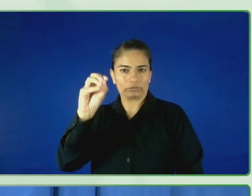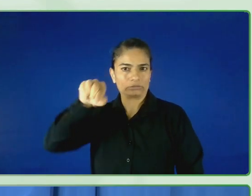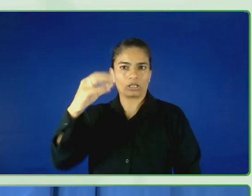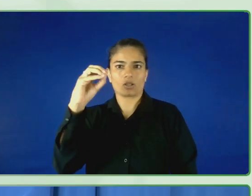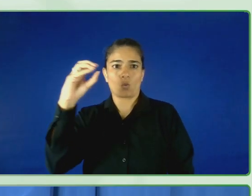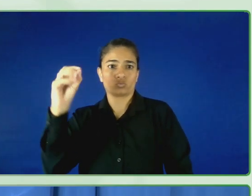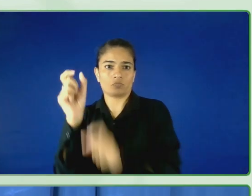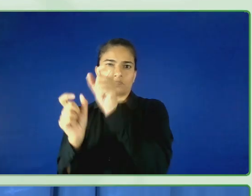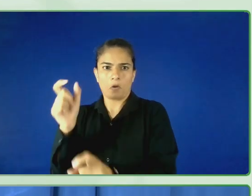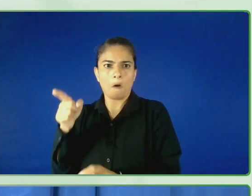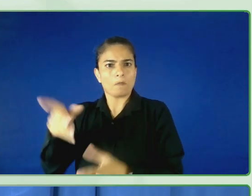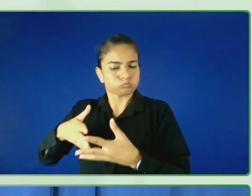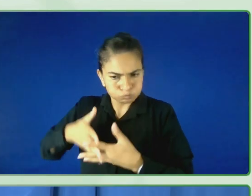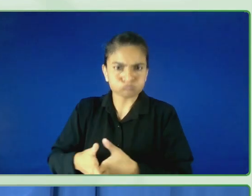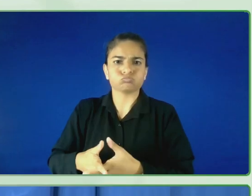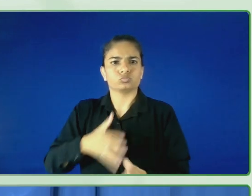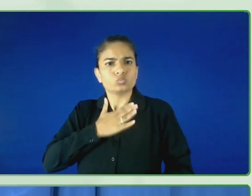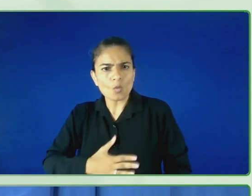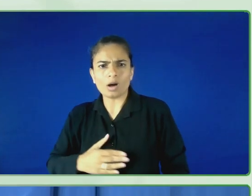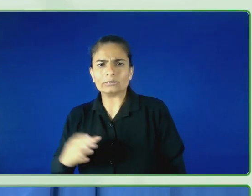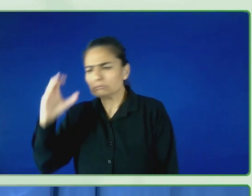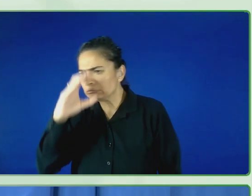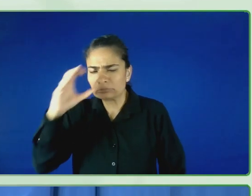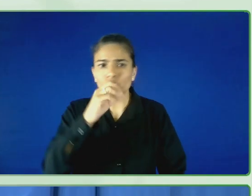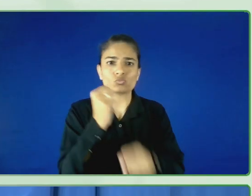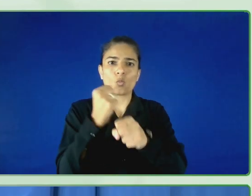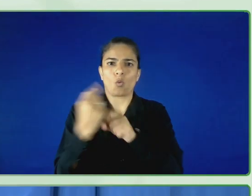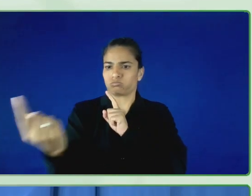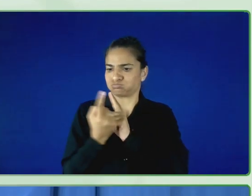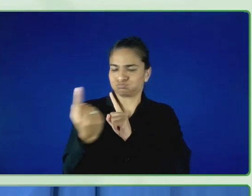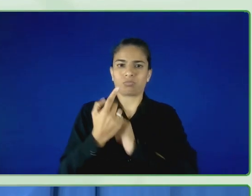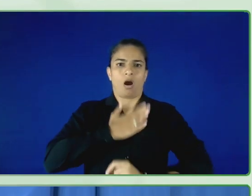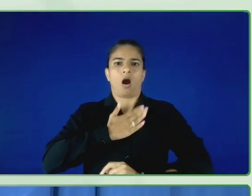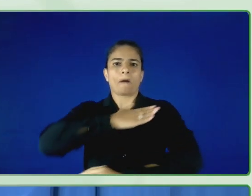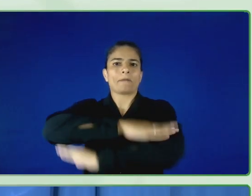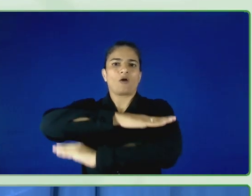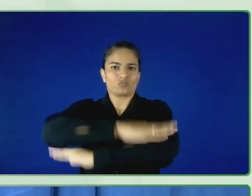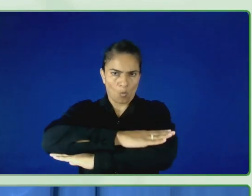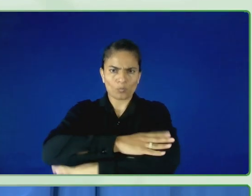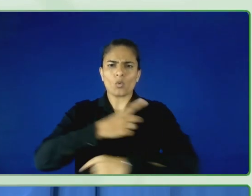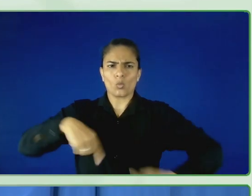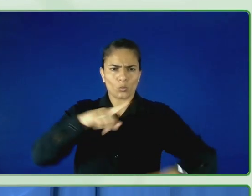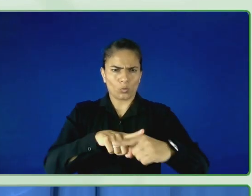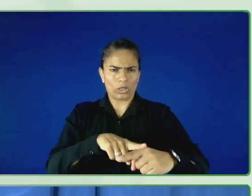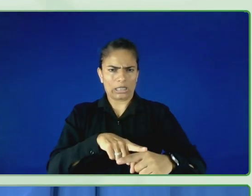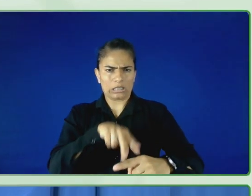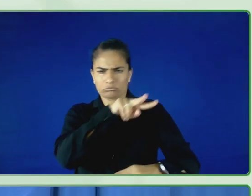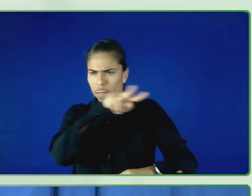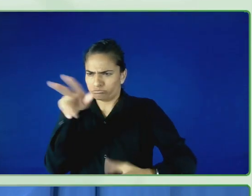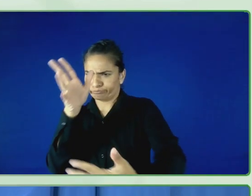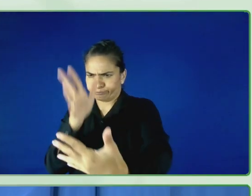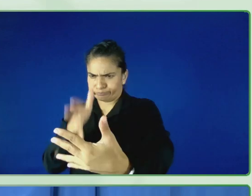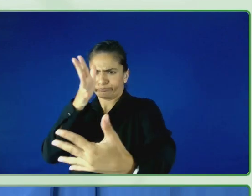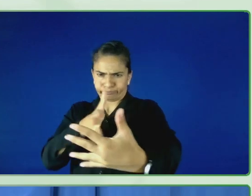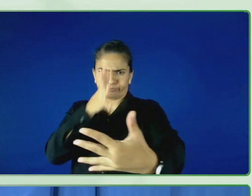700 companies who are looking for talent of people with disabilities. And we started doing that as a job board, and we realized